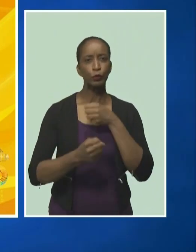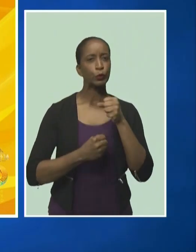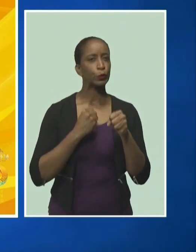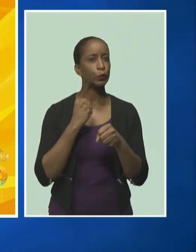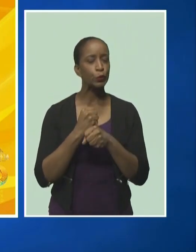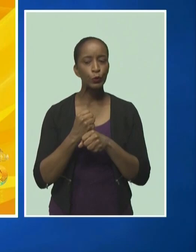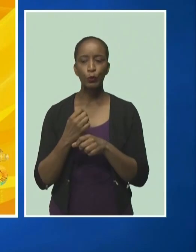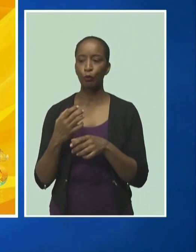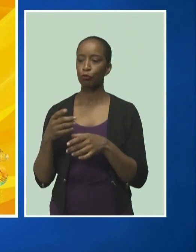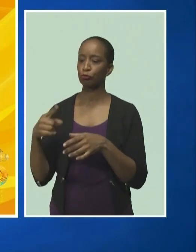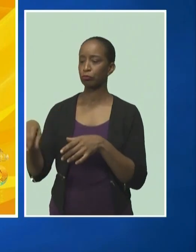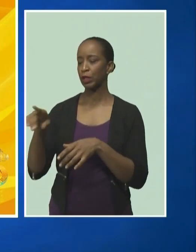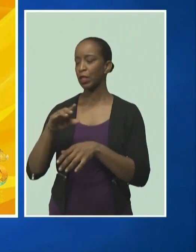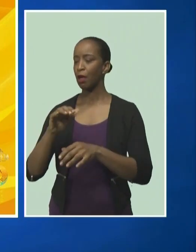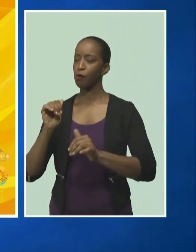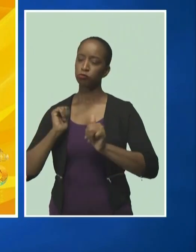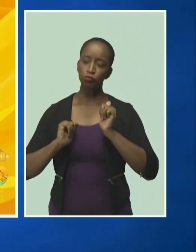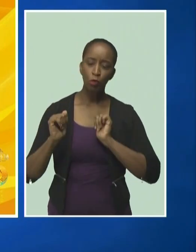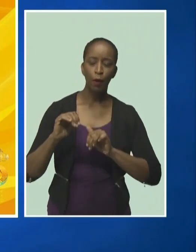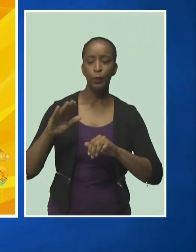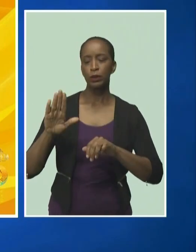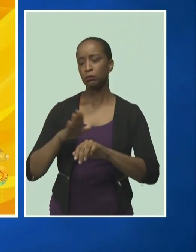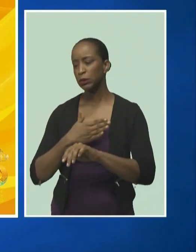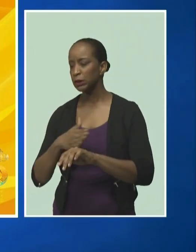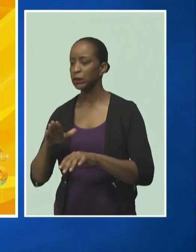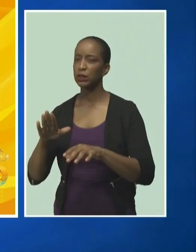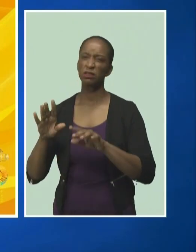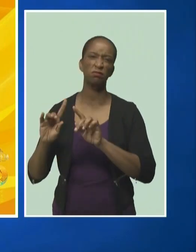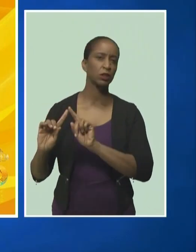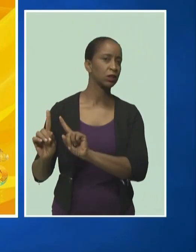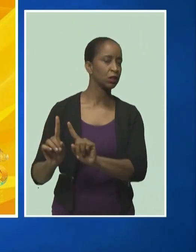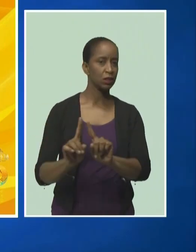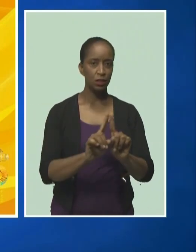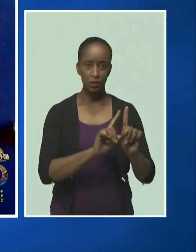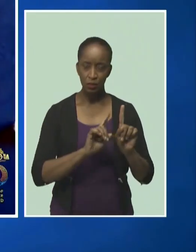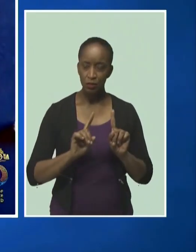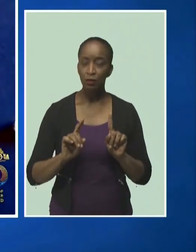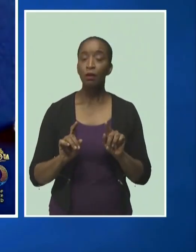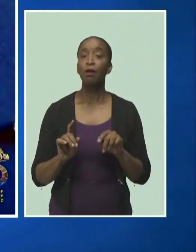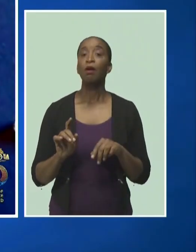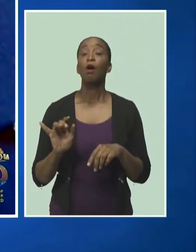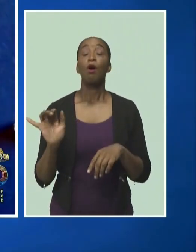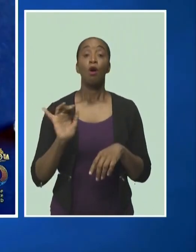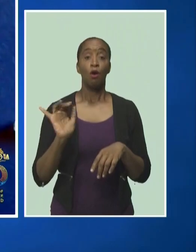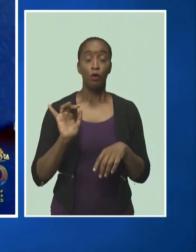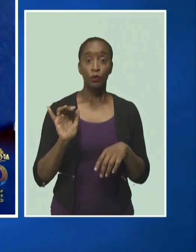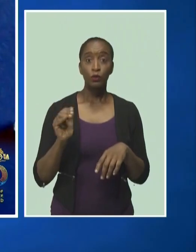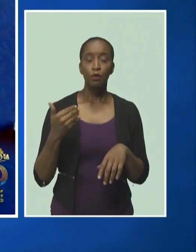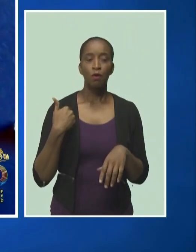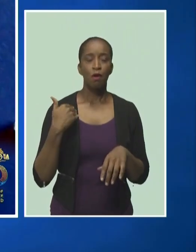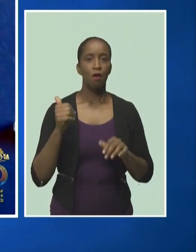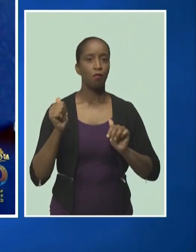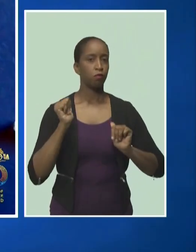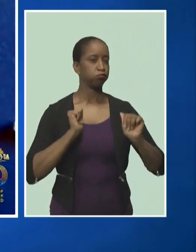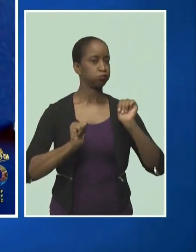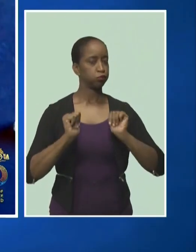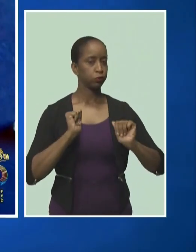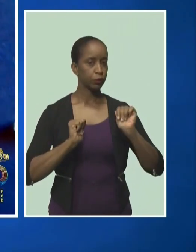celebrated over the years for the 50 years. But we do have a full theatrical presentation, which is